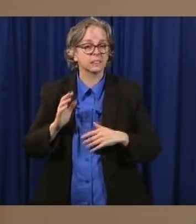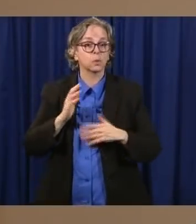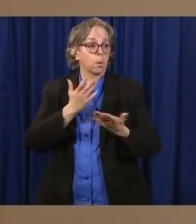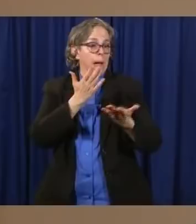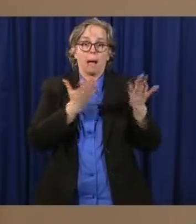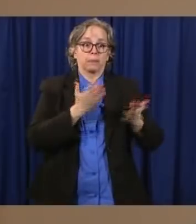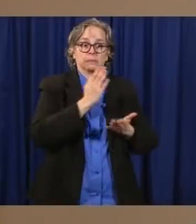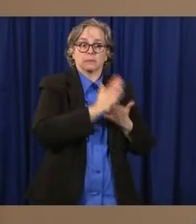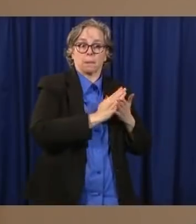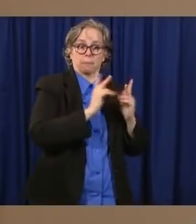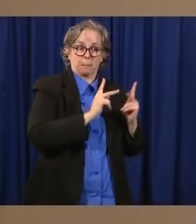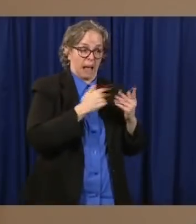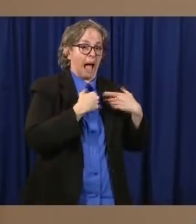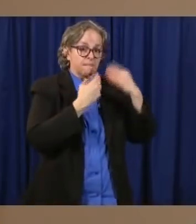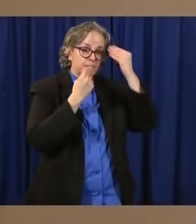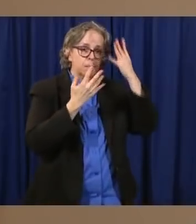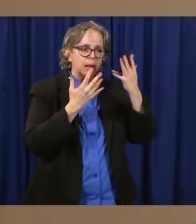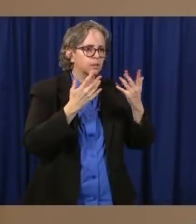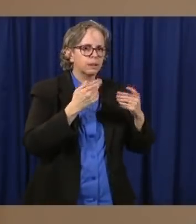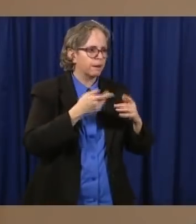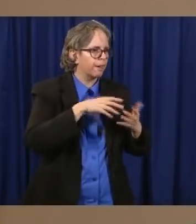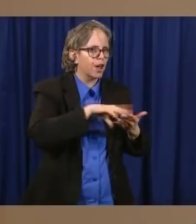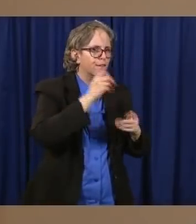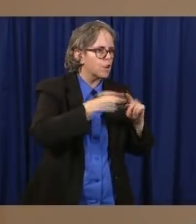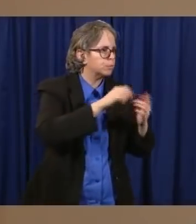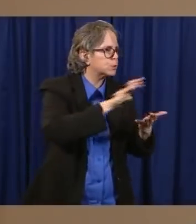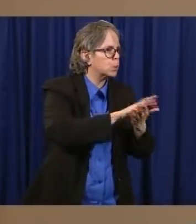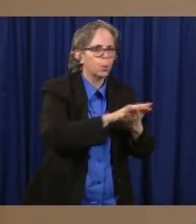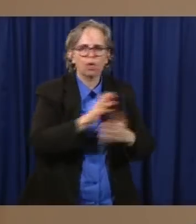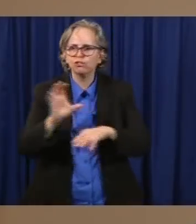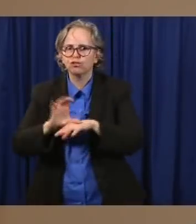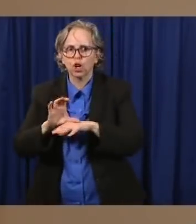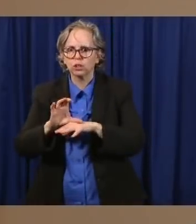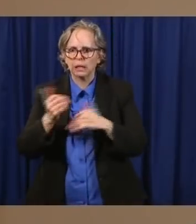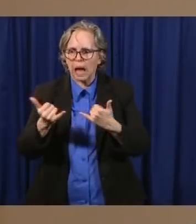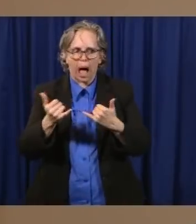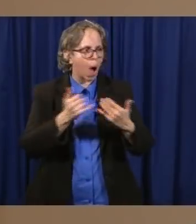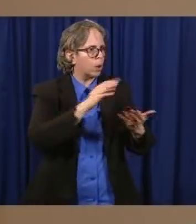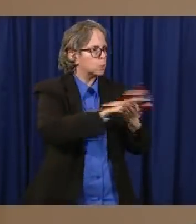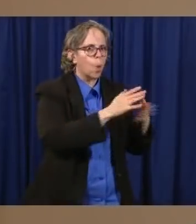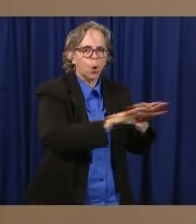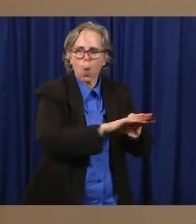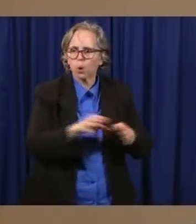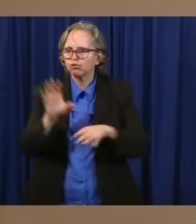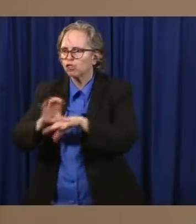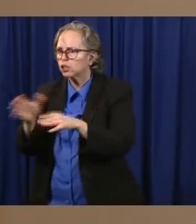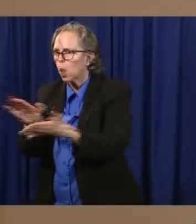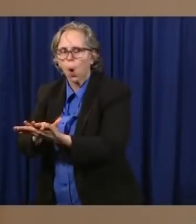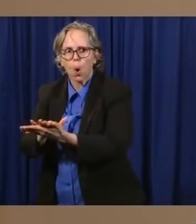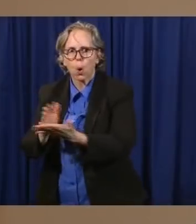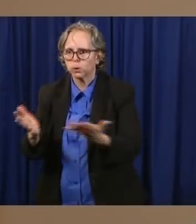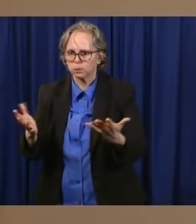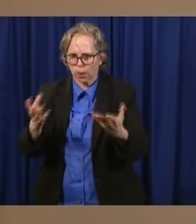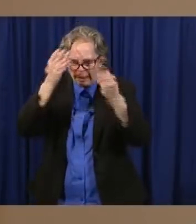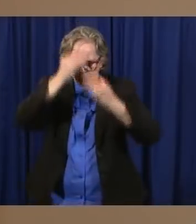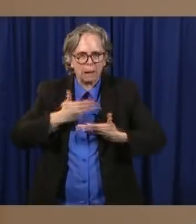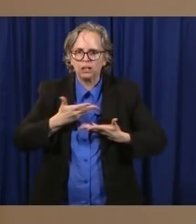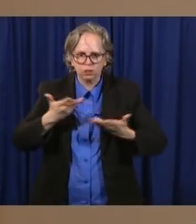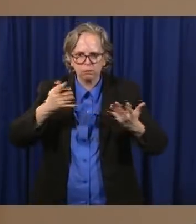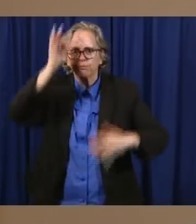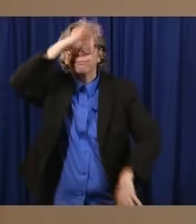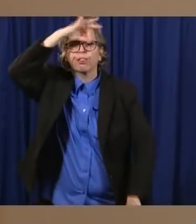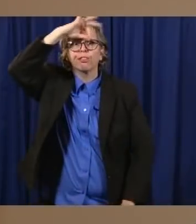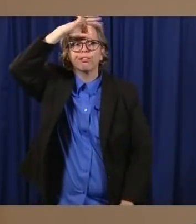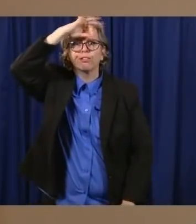aren't accessible. So I think we're doing a good job. I think actually we're doing a fantastic job in Ohio.